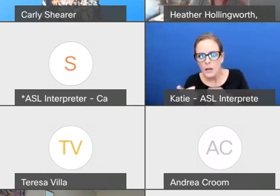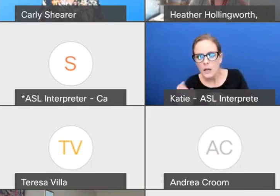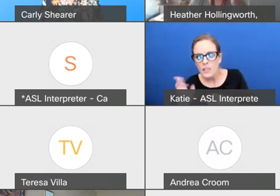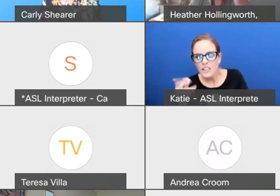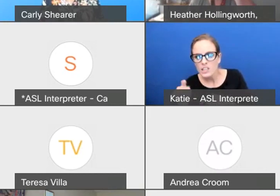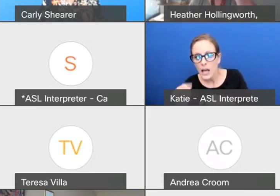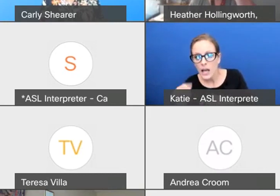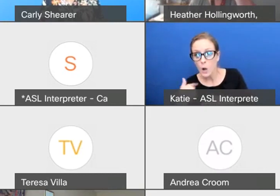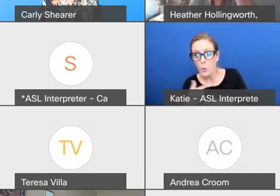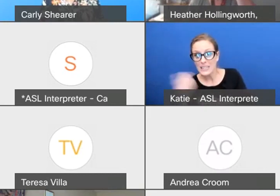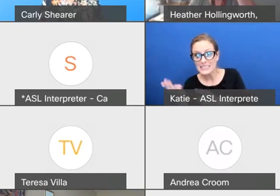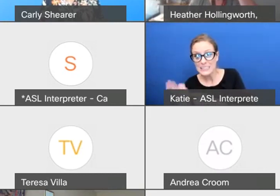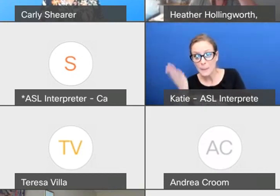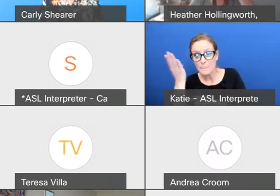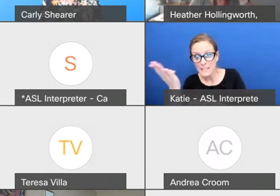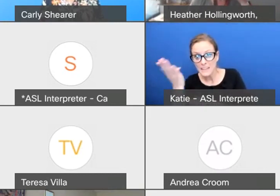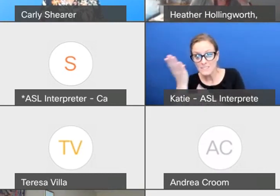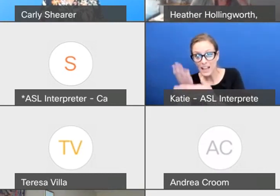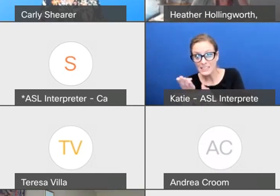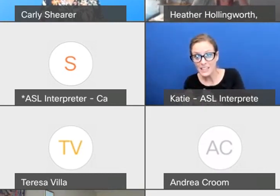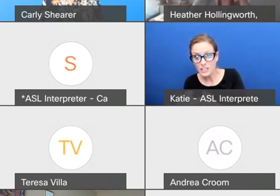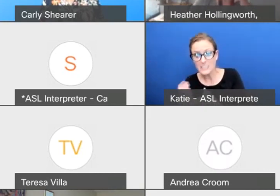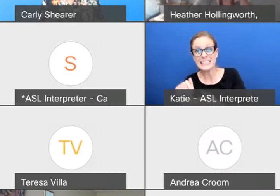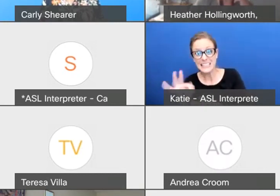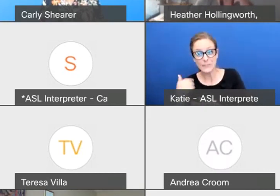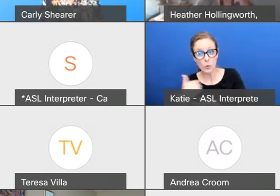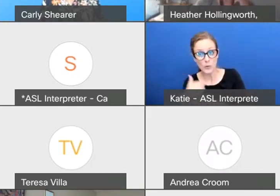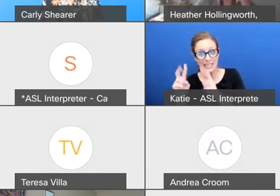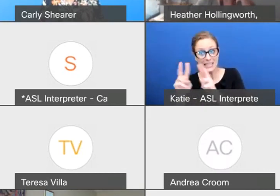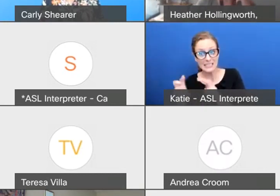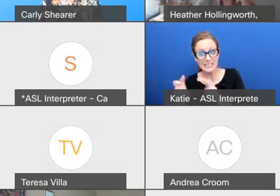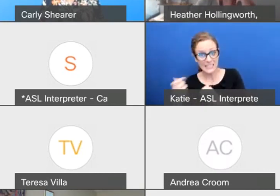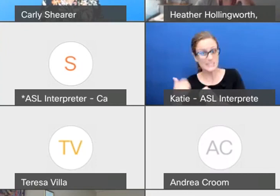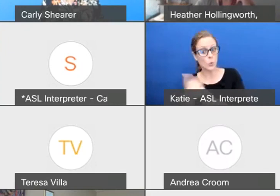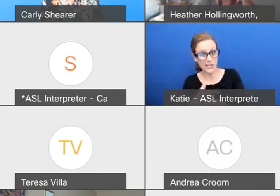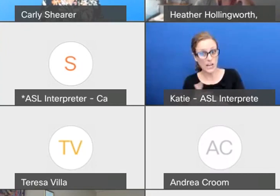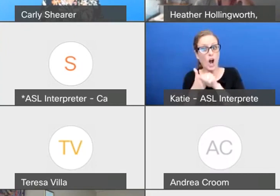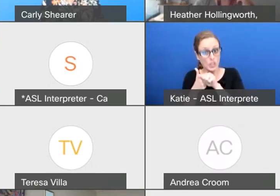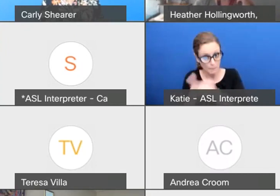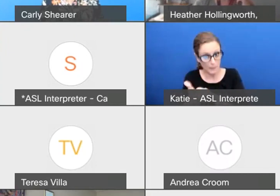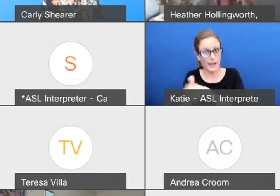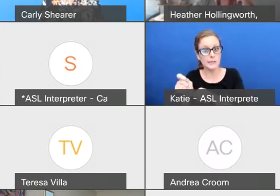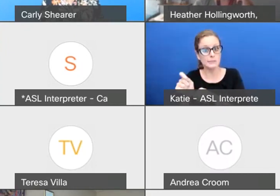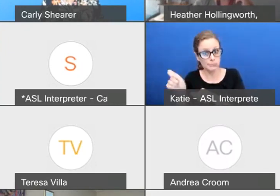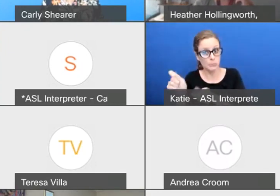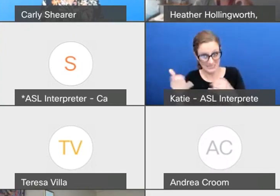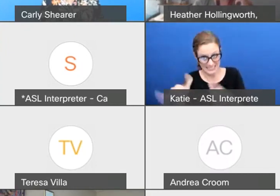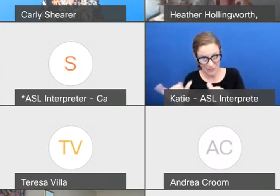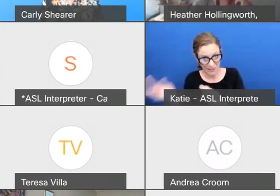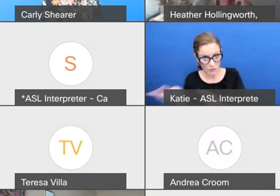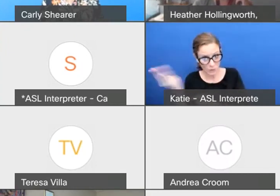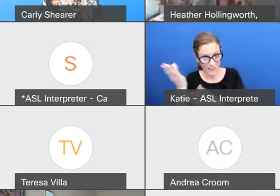if we assessed that we were compliant. Yes. If you assess that you are compliant, you now have to